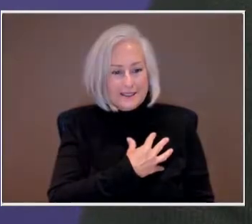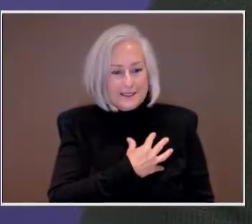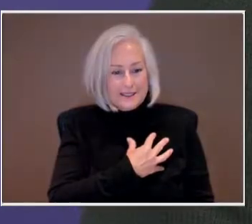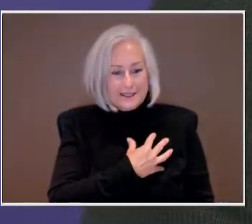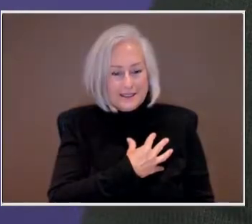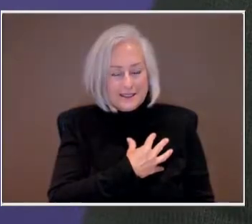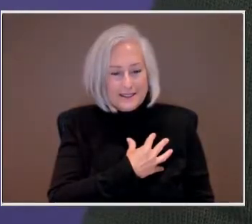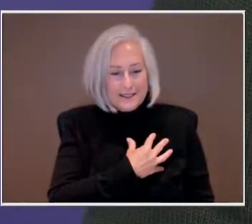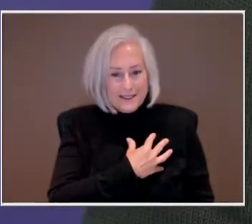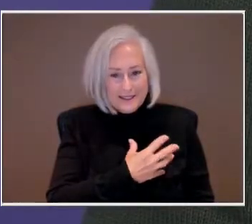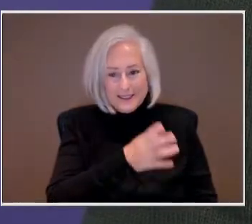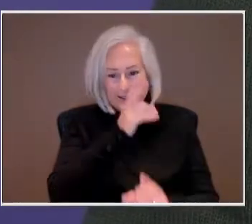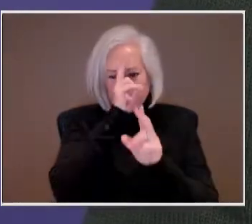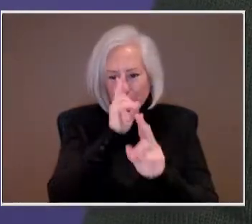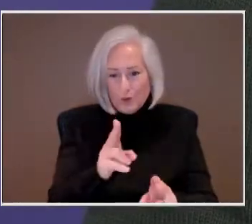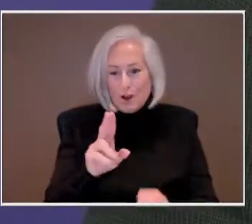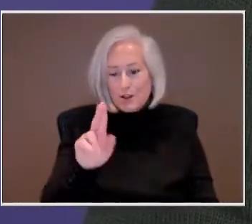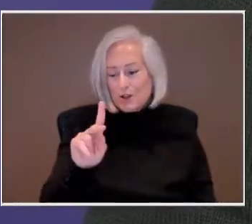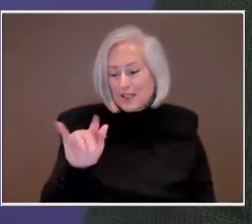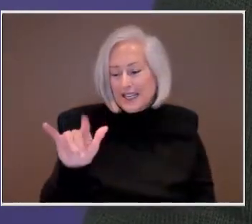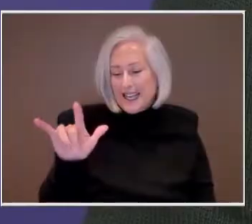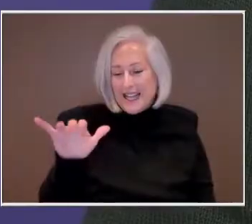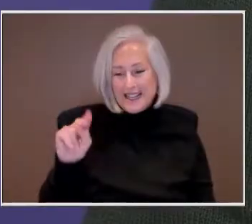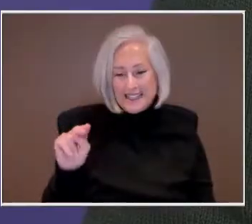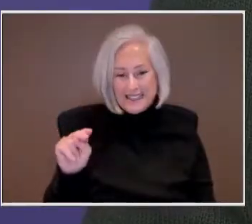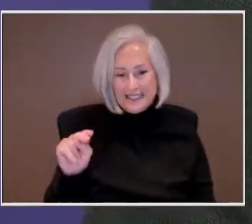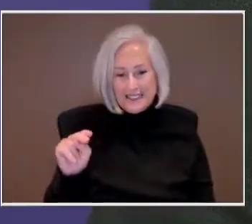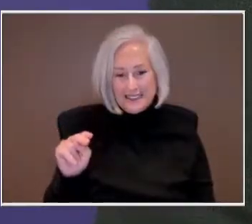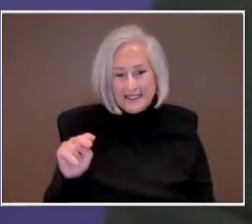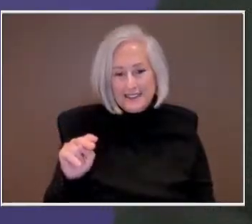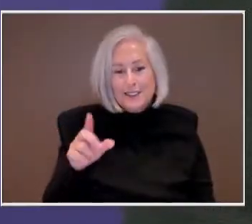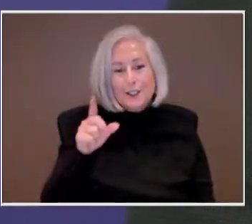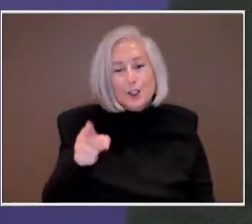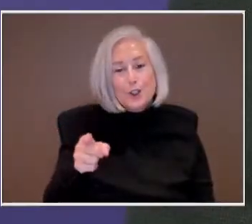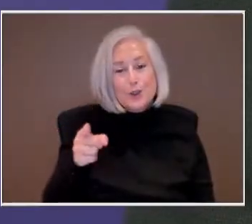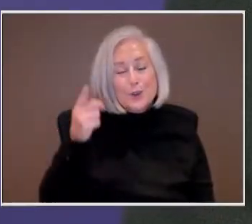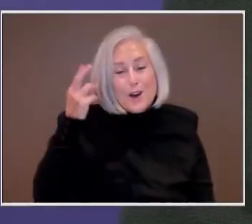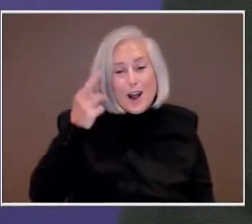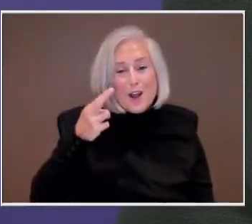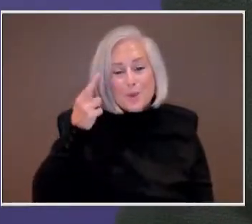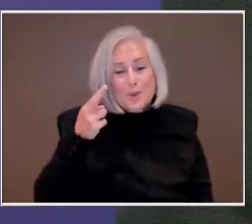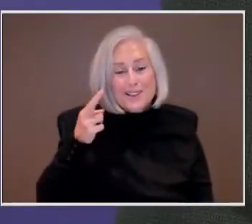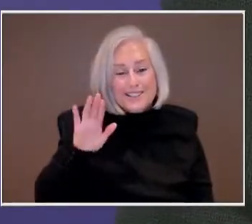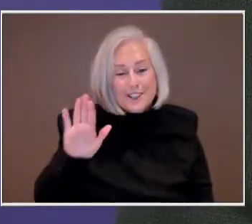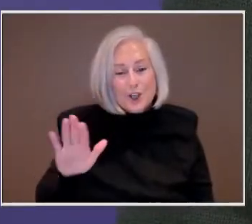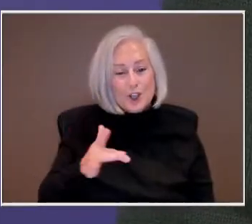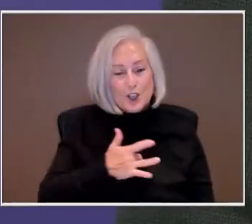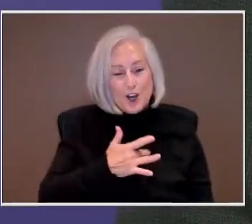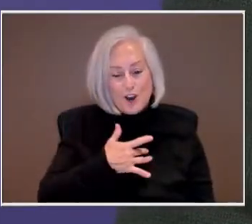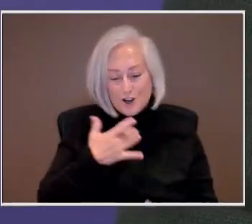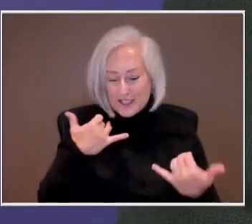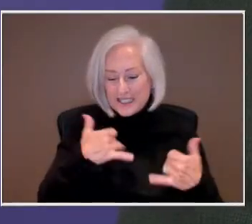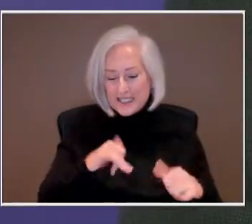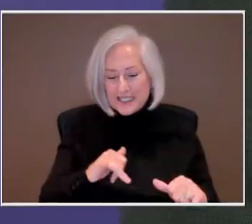to honor Kaylin. You are the reason that her heart is still beating.